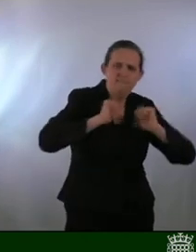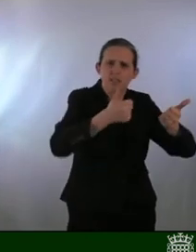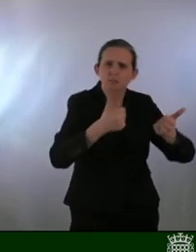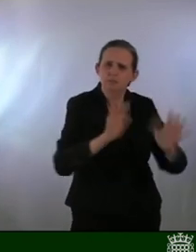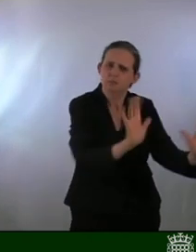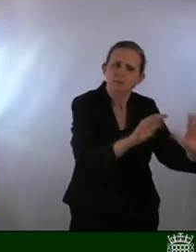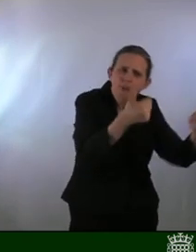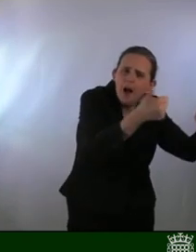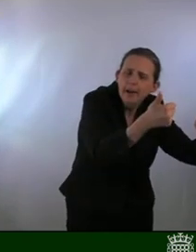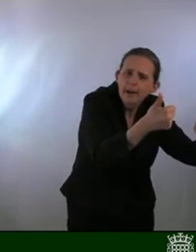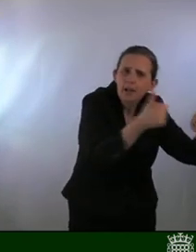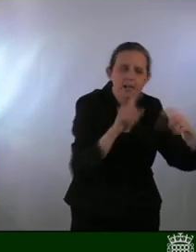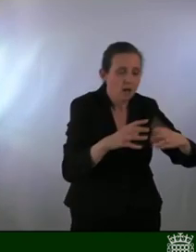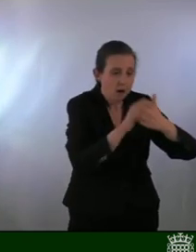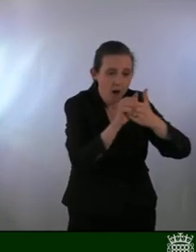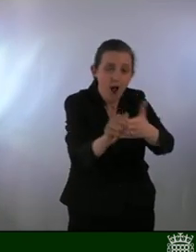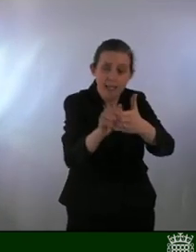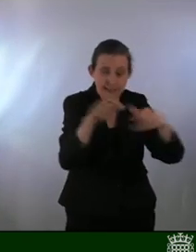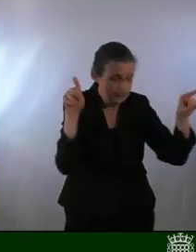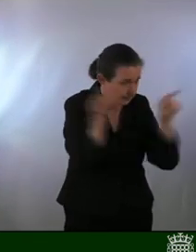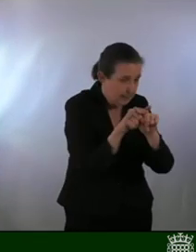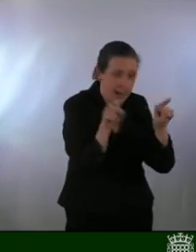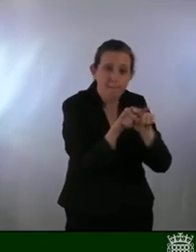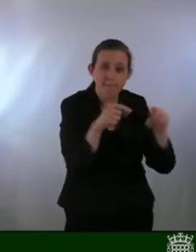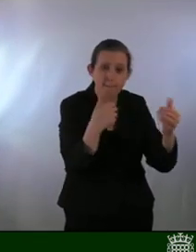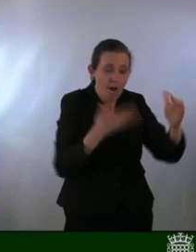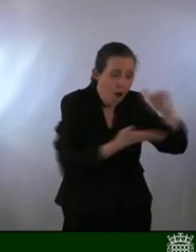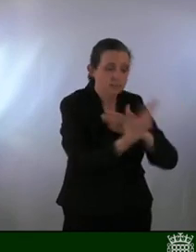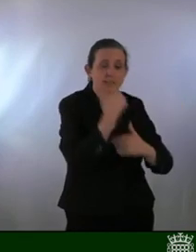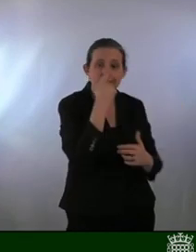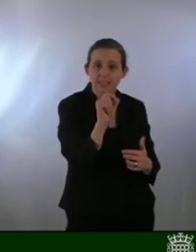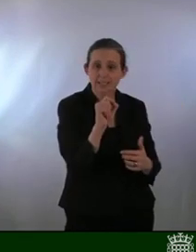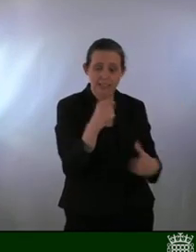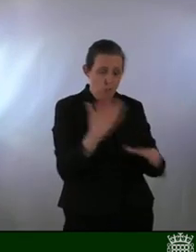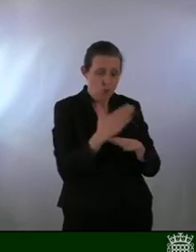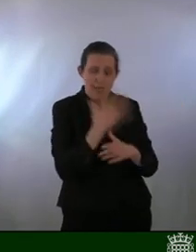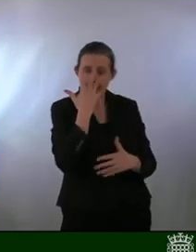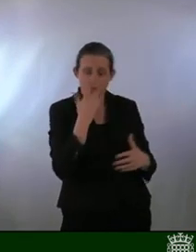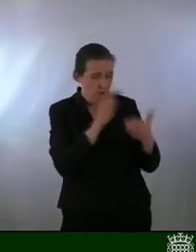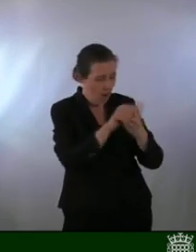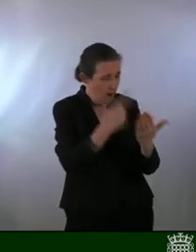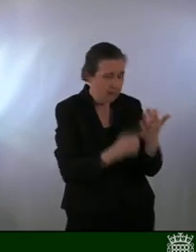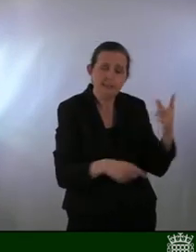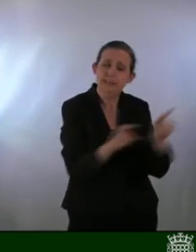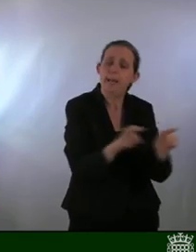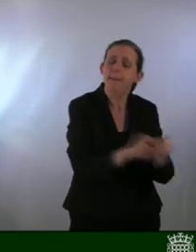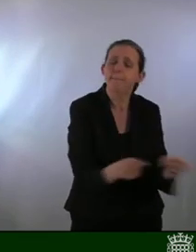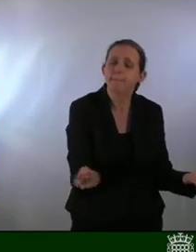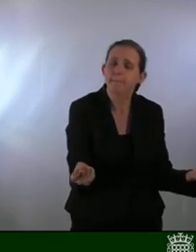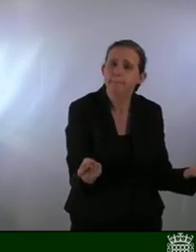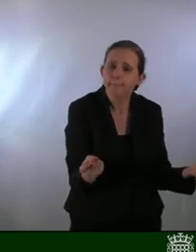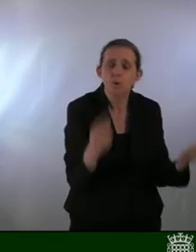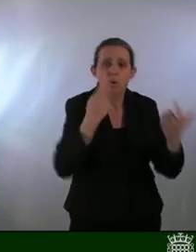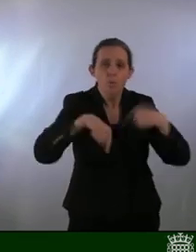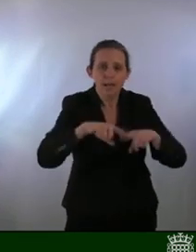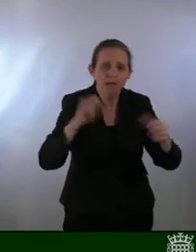for whom the guidance is the same as for people of working age, except that we insist